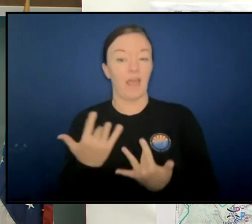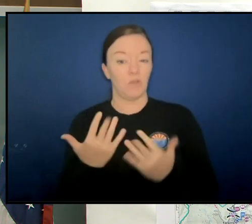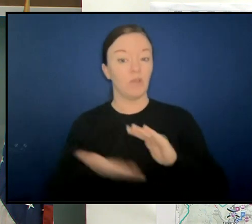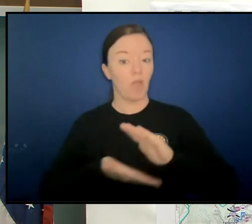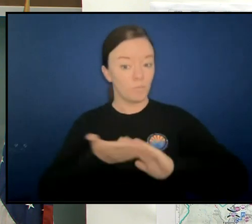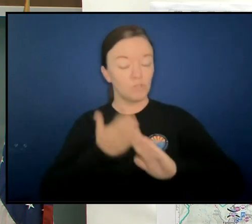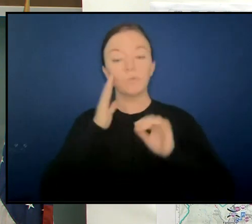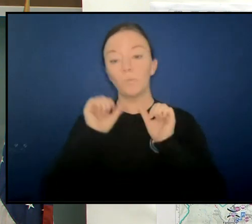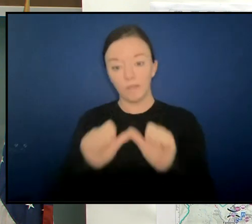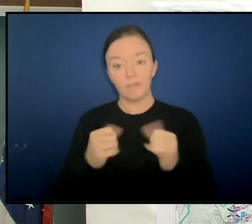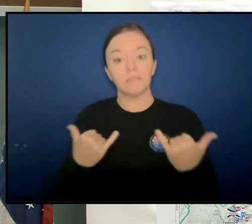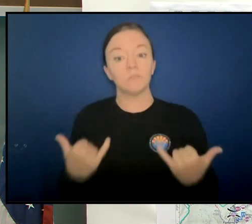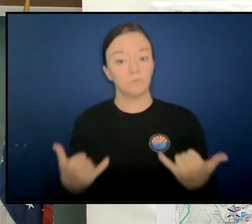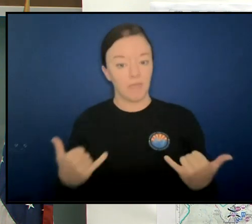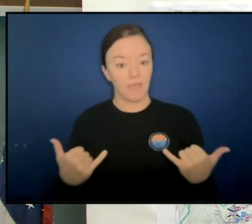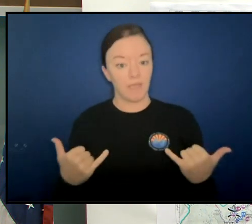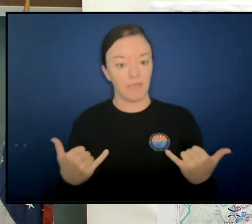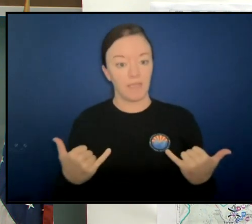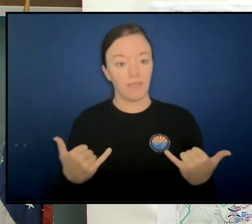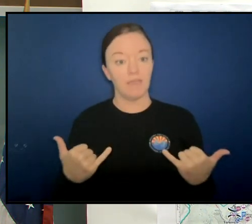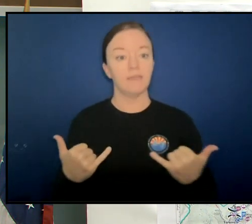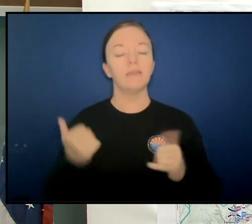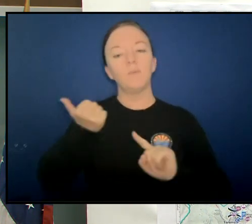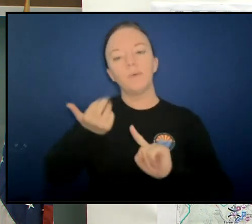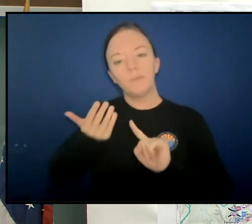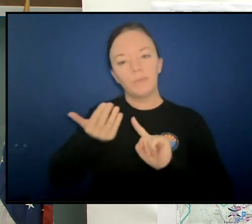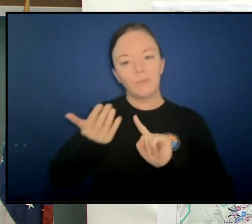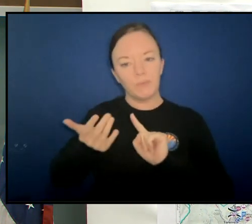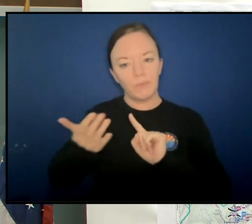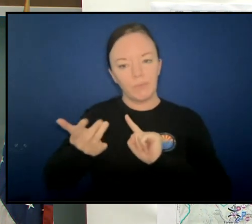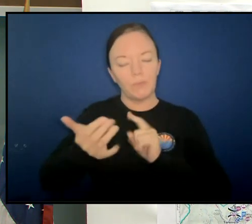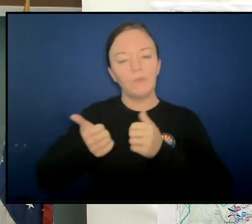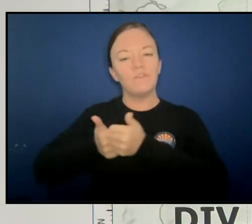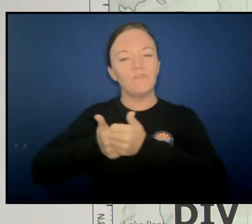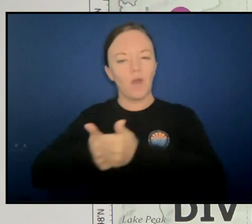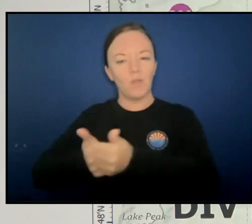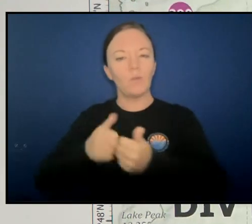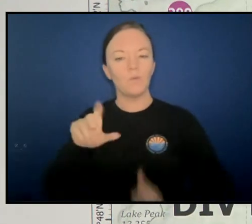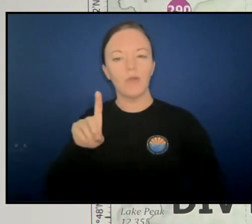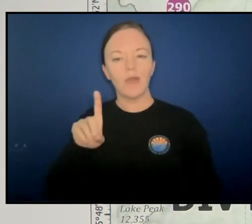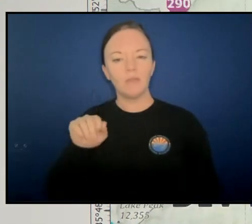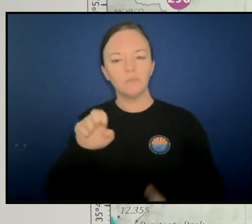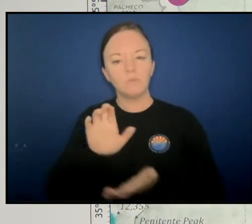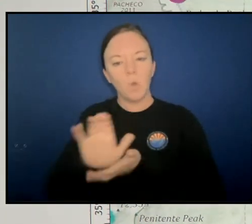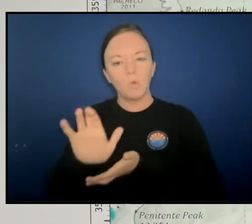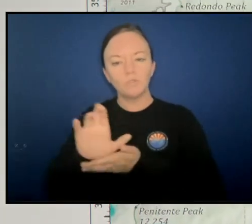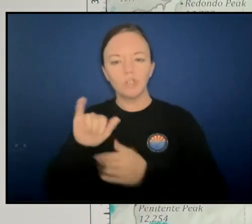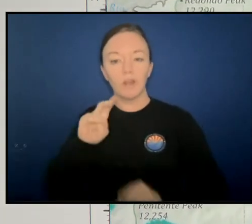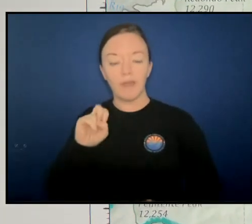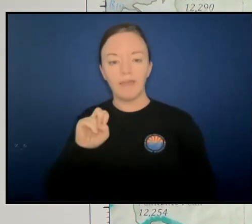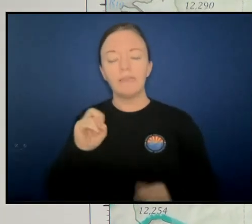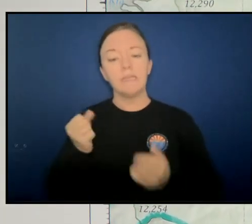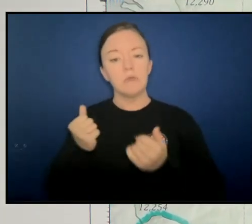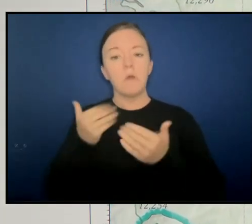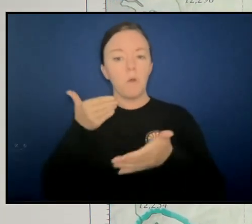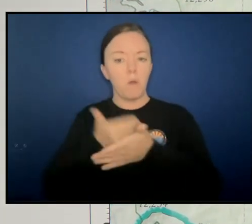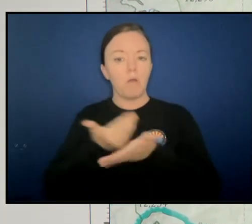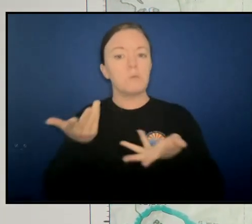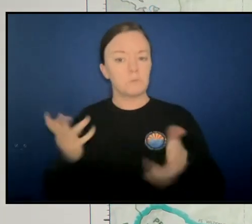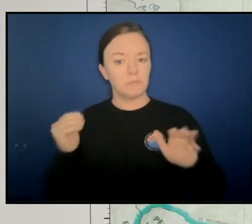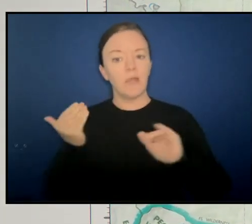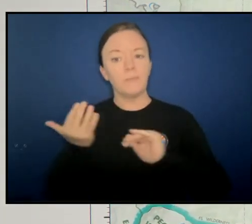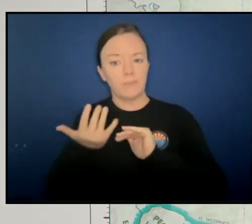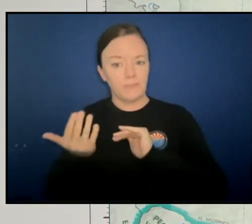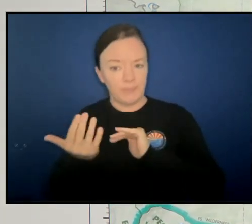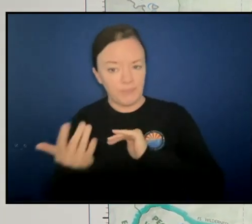today, kind of progressing down along this dozer line here. Don't have too much farther to go, and we're going to get it to like a